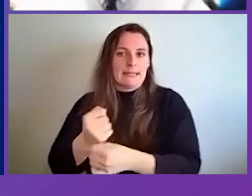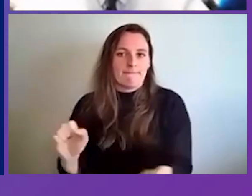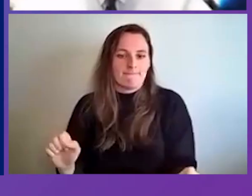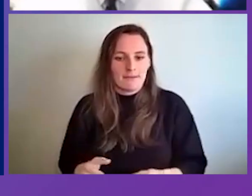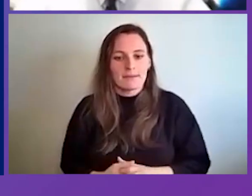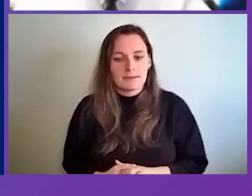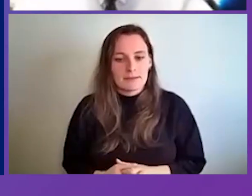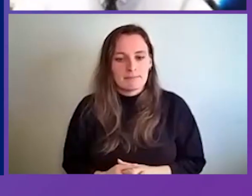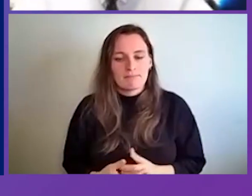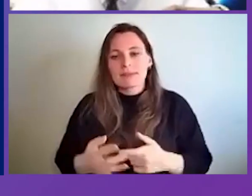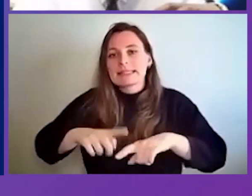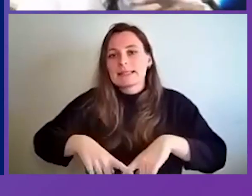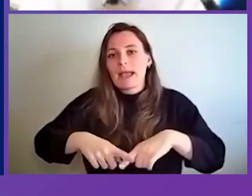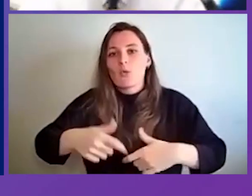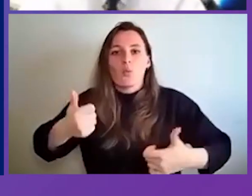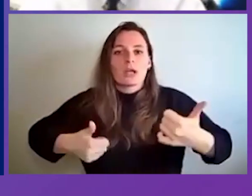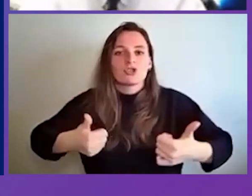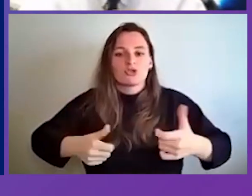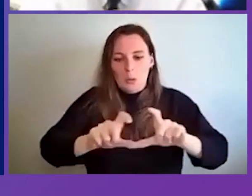type of the tie downs we're using,